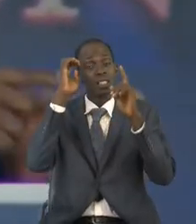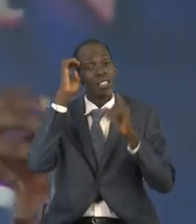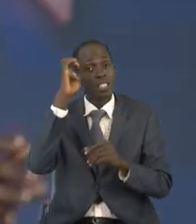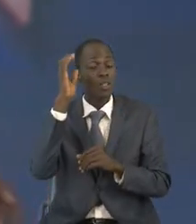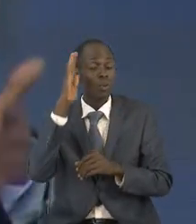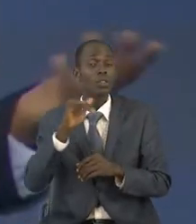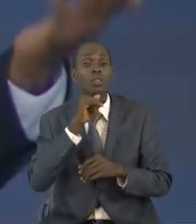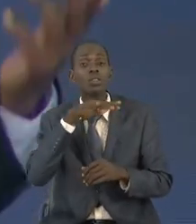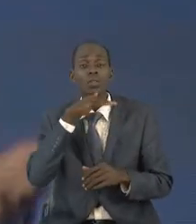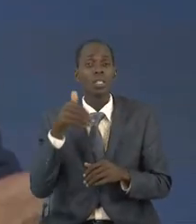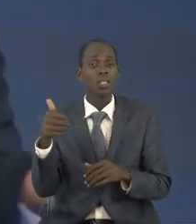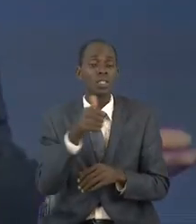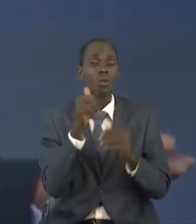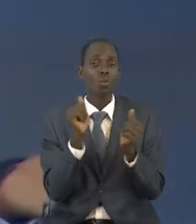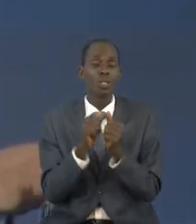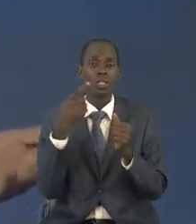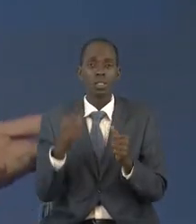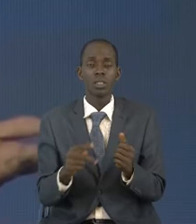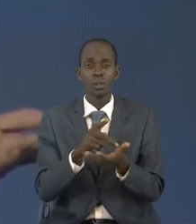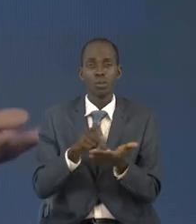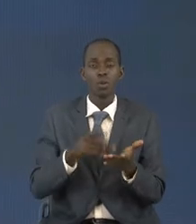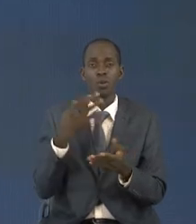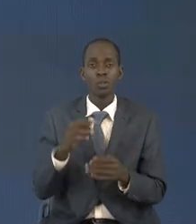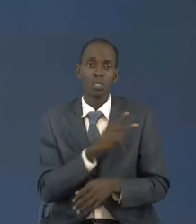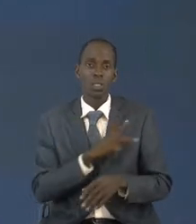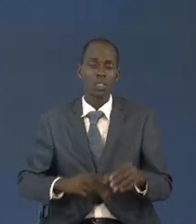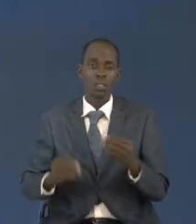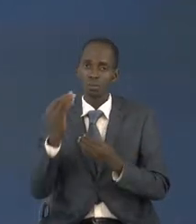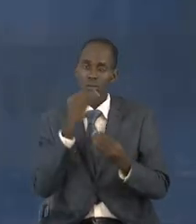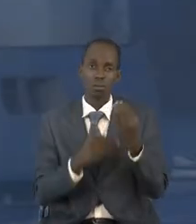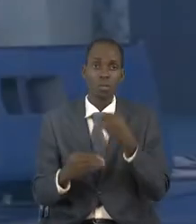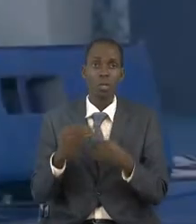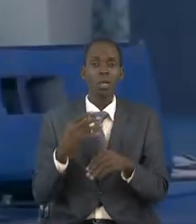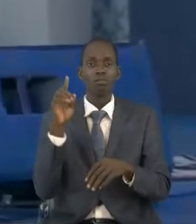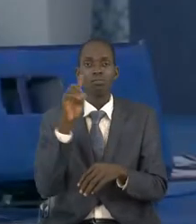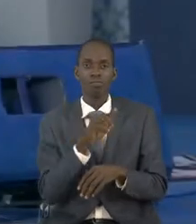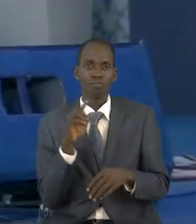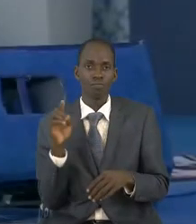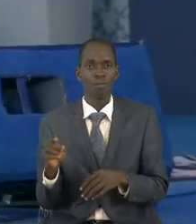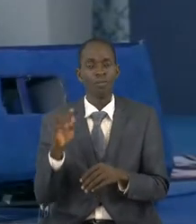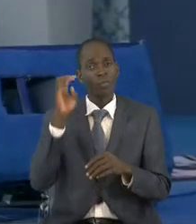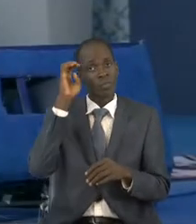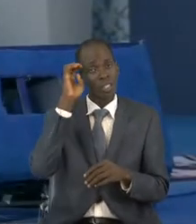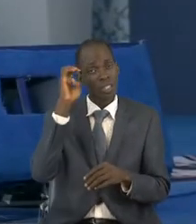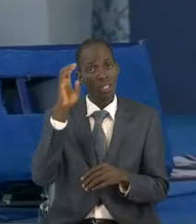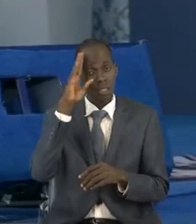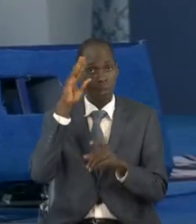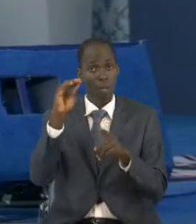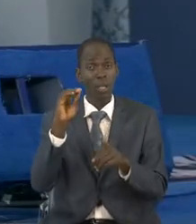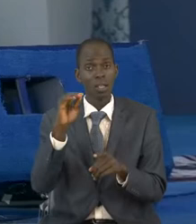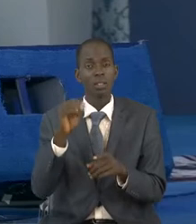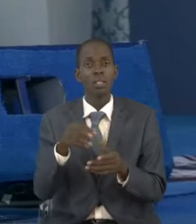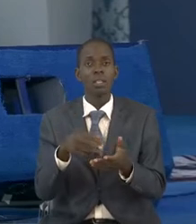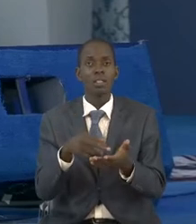of the king's meat, nor with the wine which he drank. Therefore, he requested of the prince